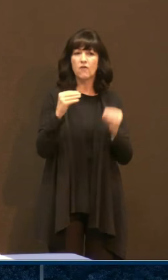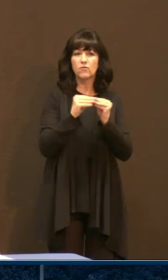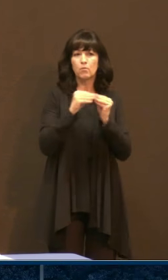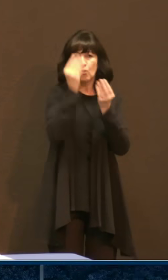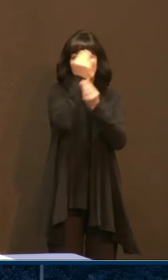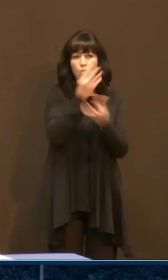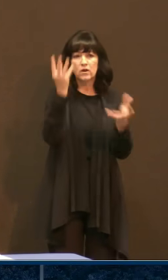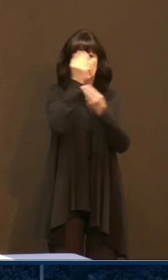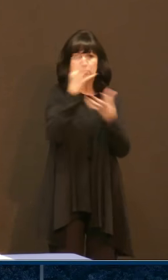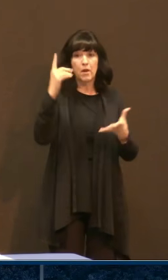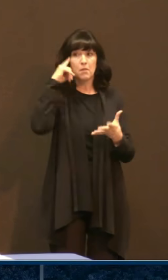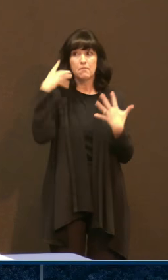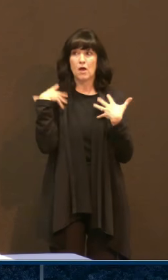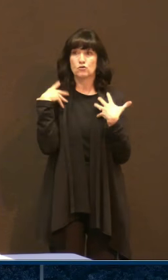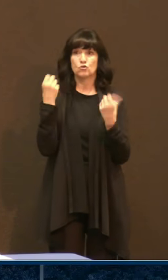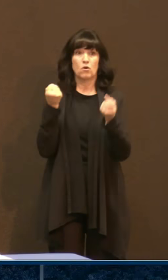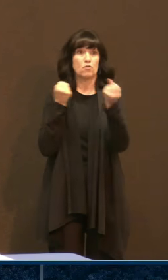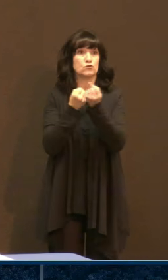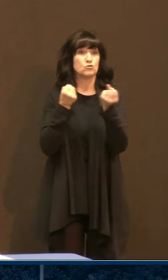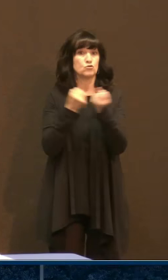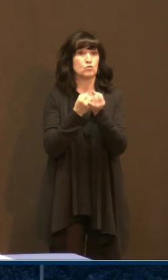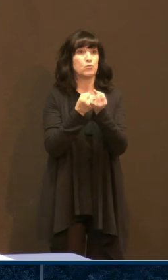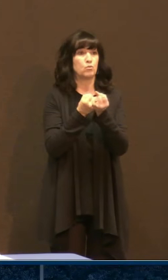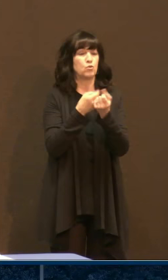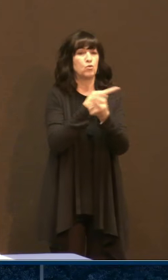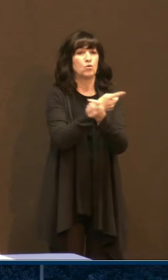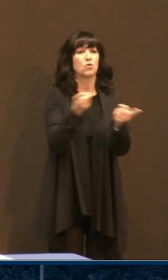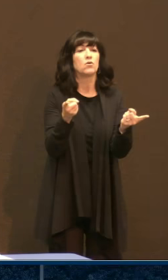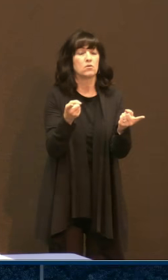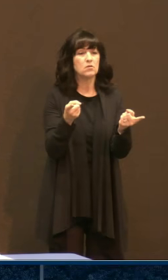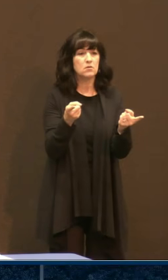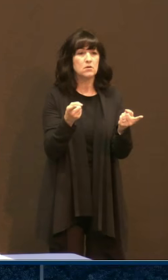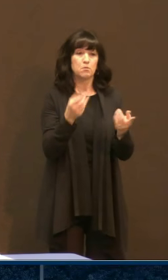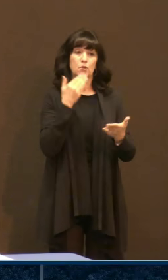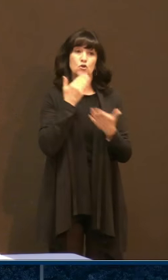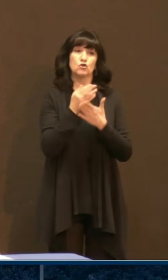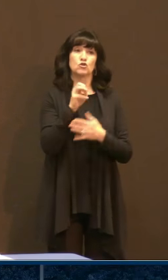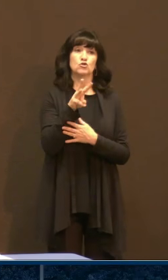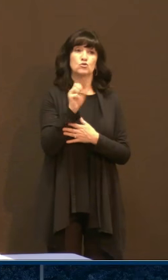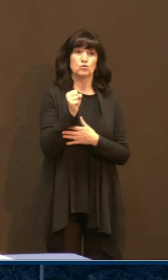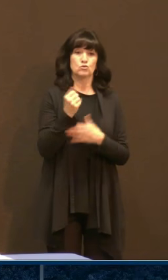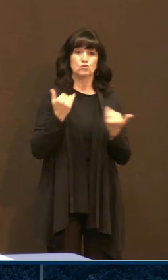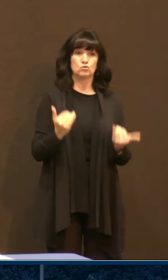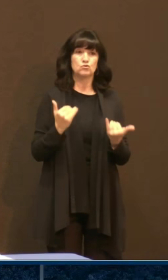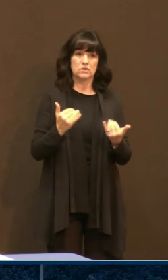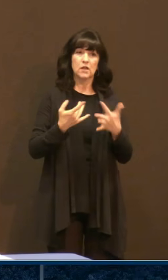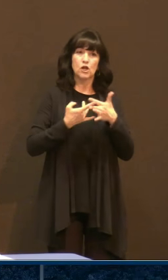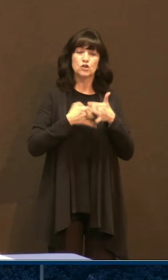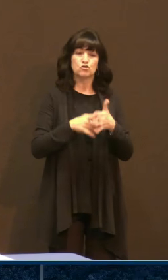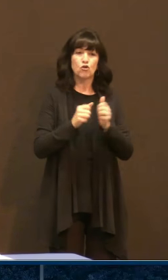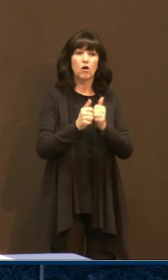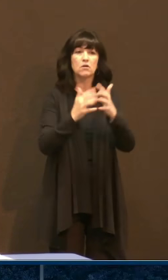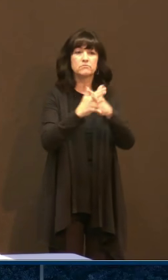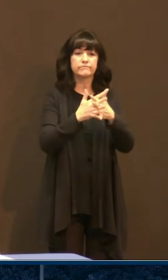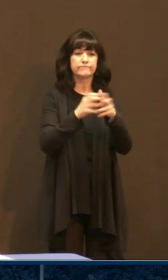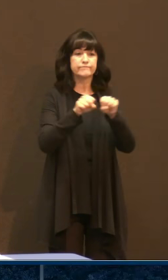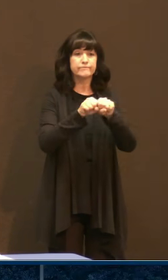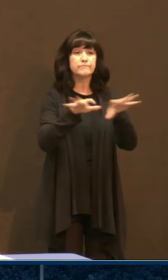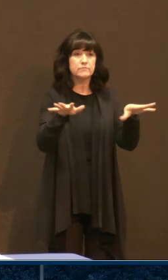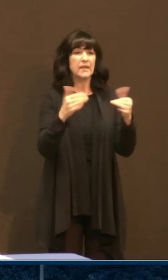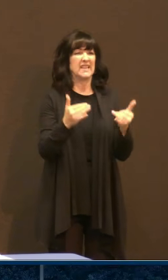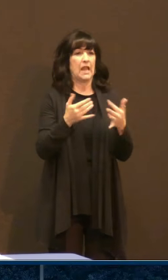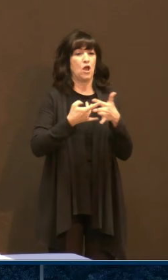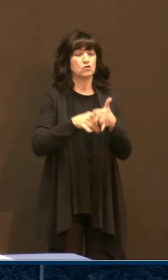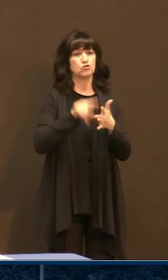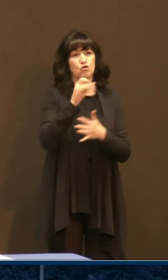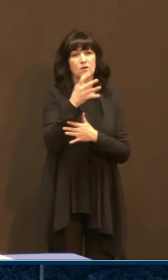health professionals are rolling out there. But the good news is today is they were able to launch a text option to get people there. If you